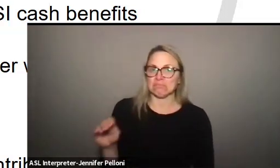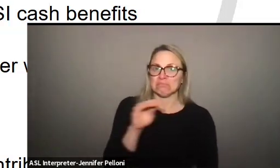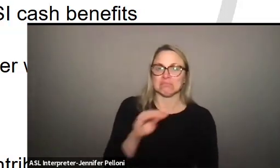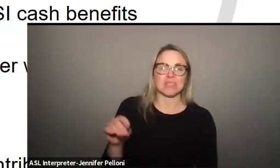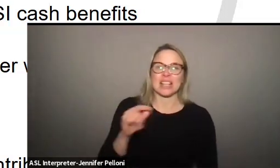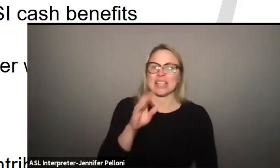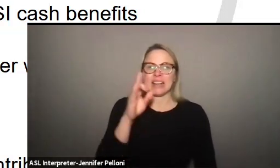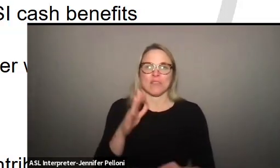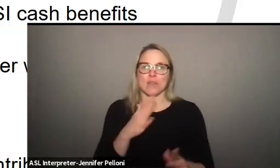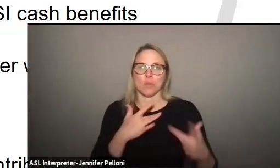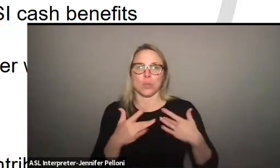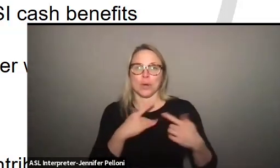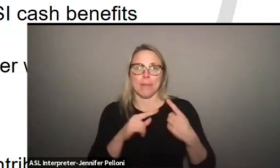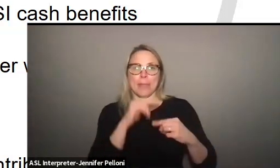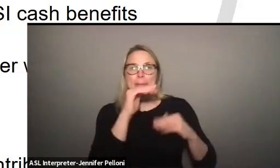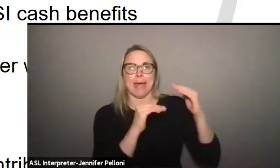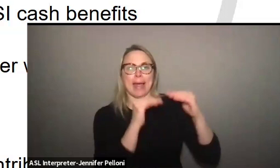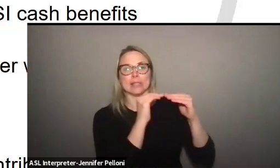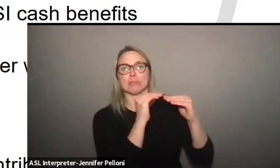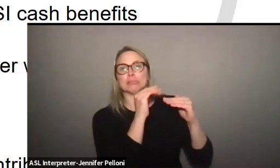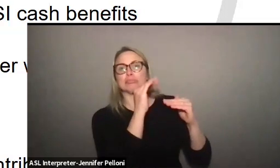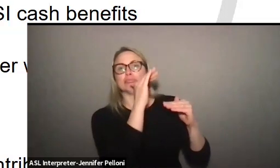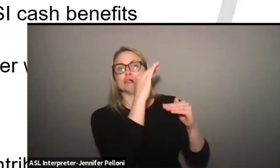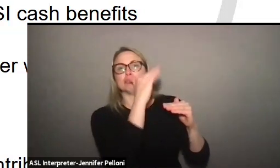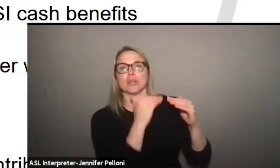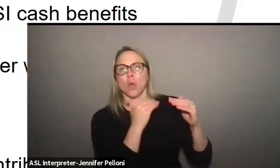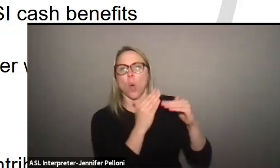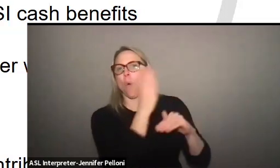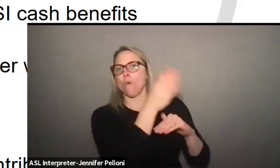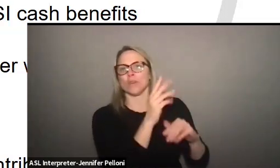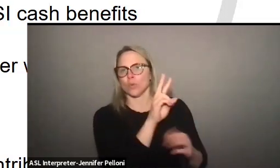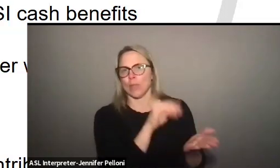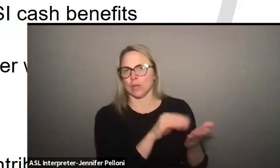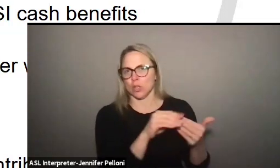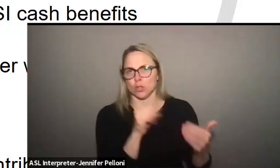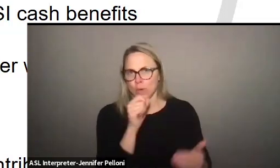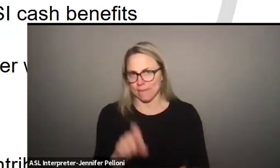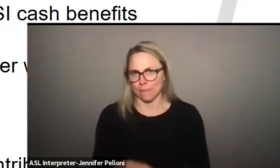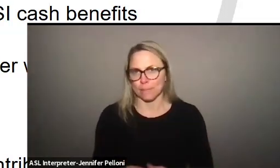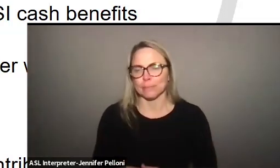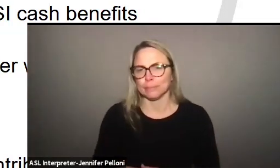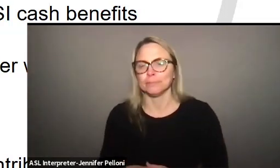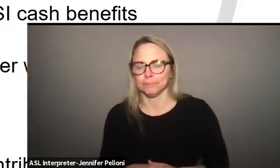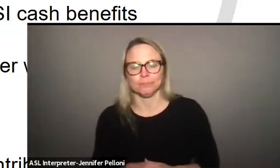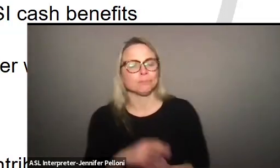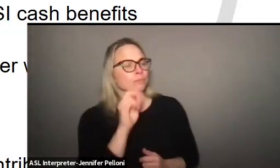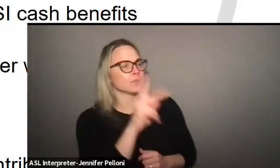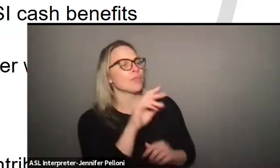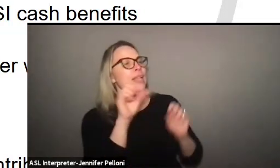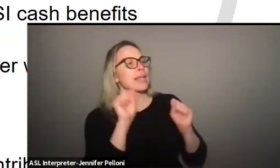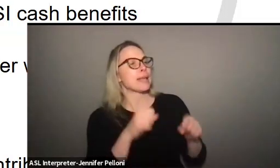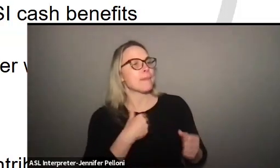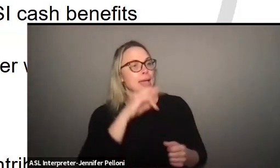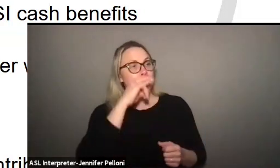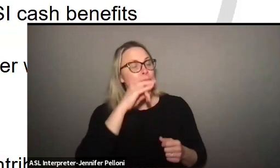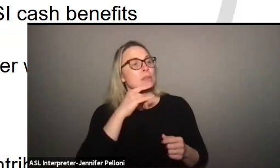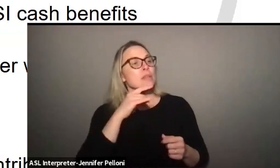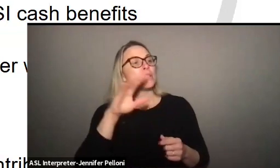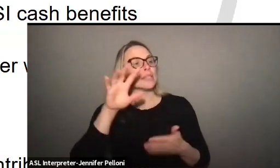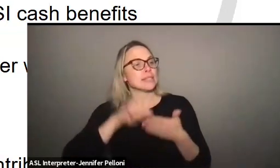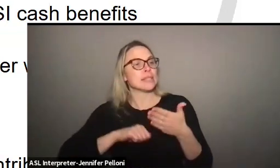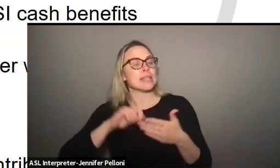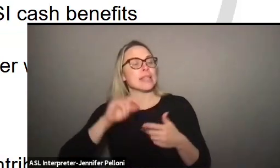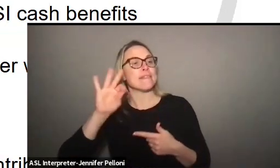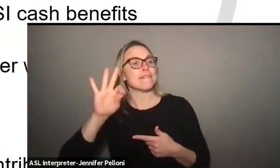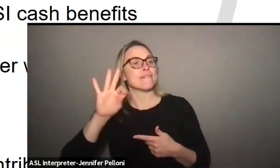to worry about that balance getting anywhere near $2,000. Okay, and can my child take the deduction if